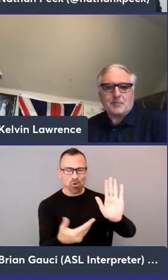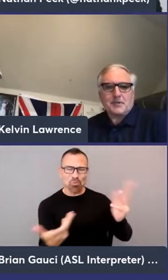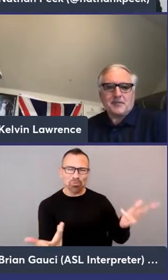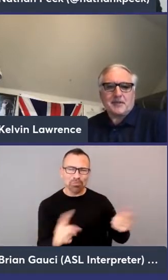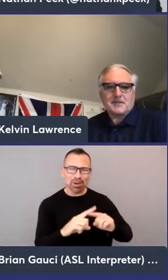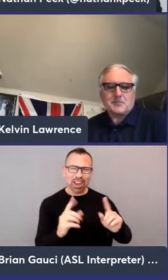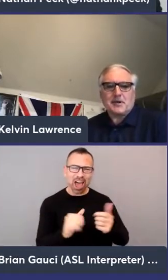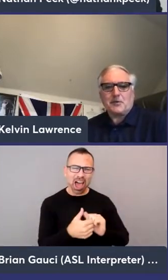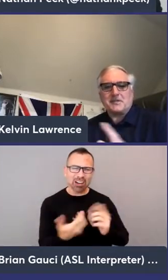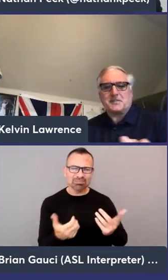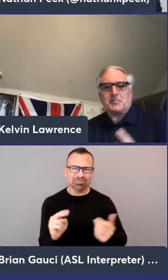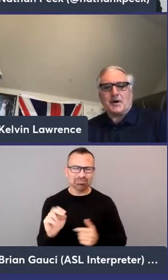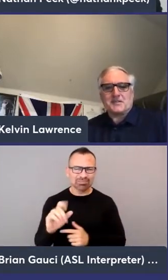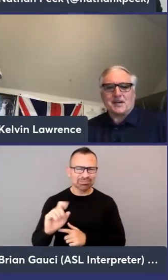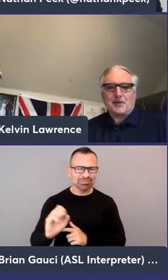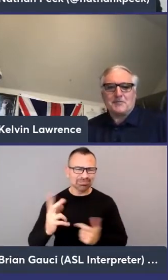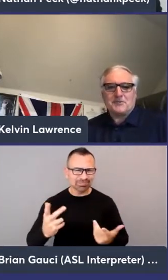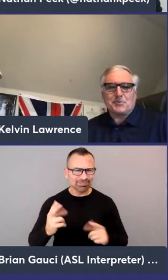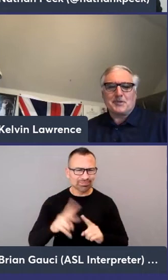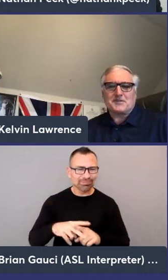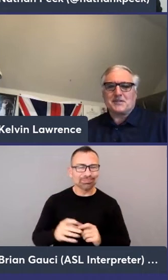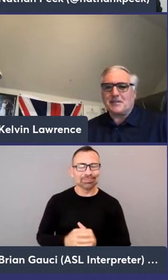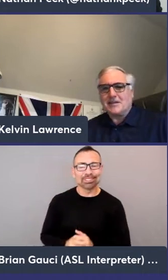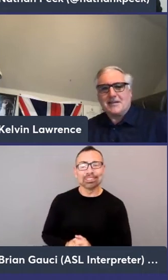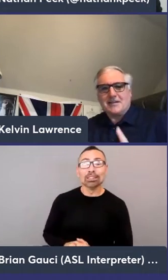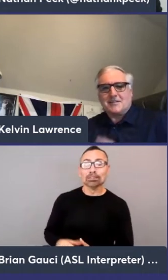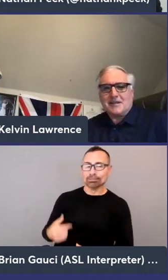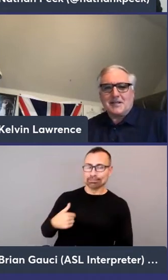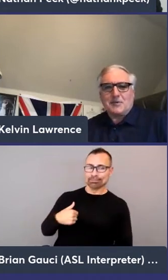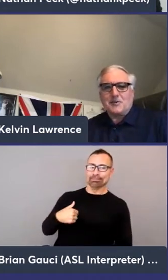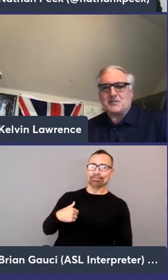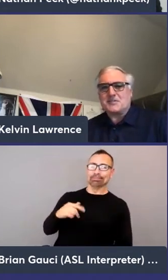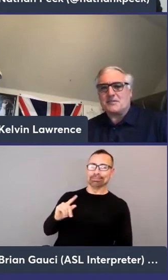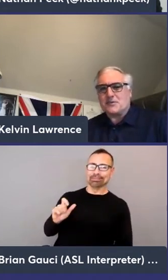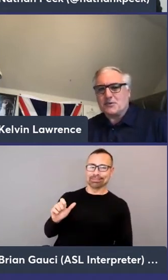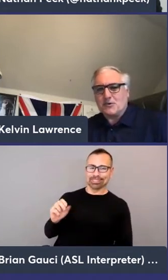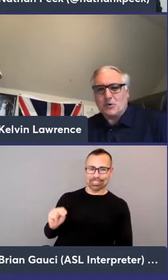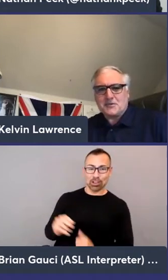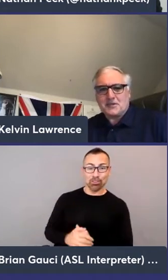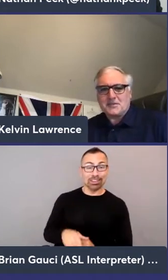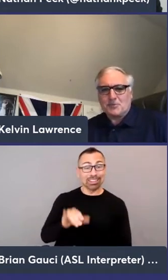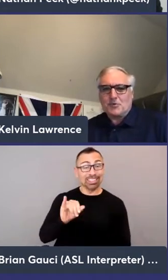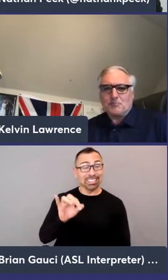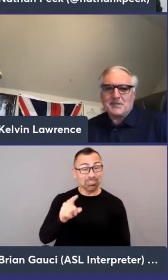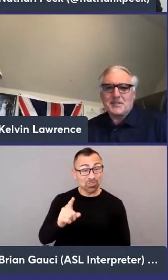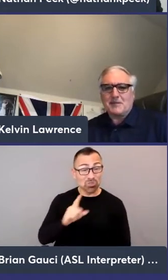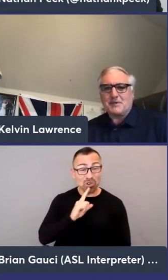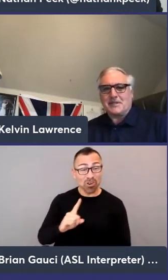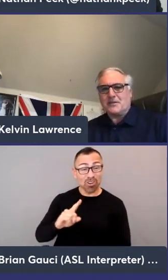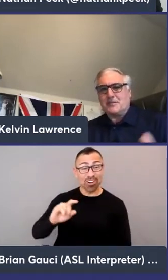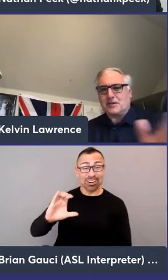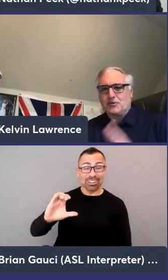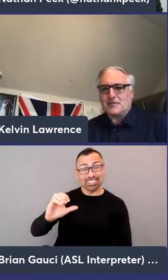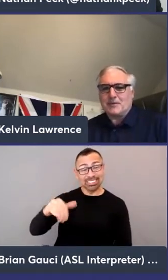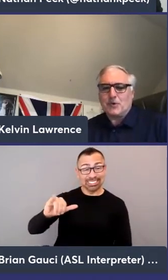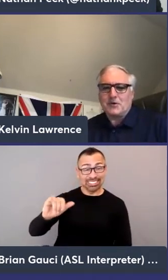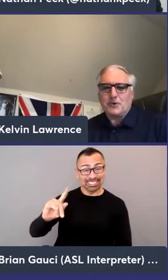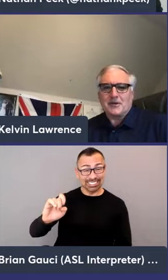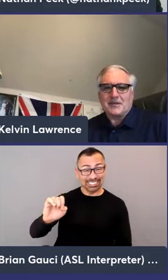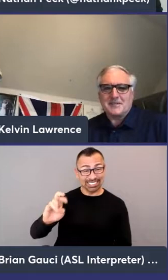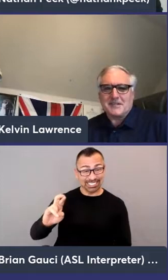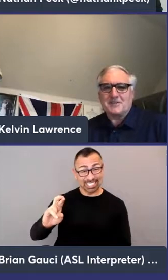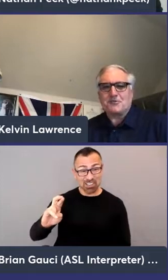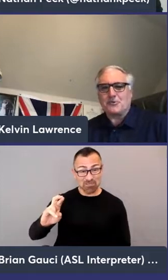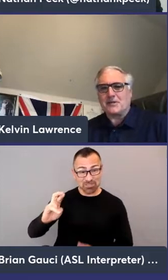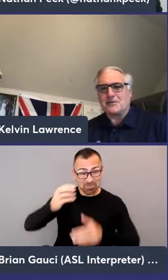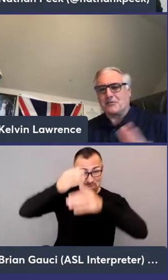Do a couple of things. And by the way, just in passing, I put this in. Anyone who's a Cypher guru watching us will be saying, but he could have done all of that in one query,